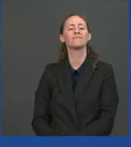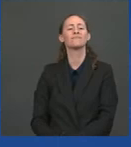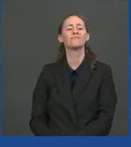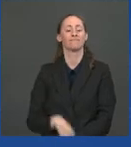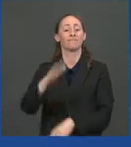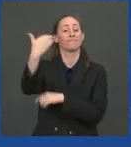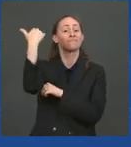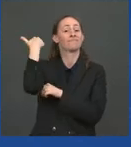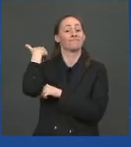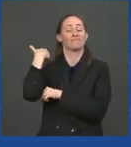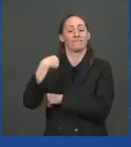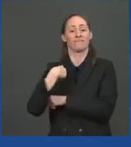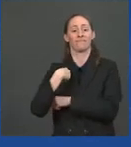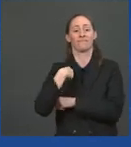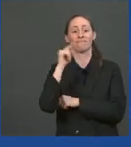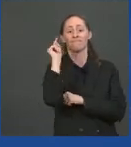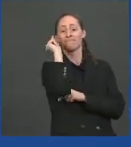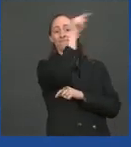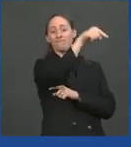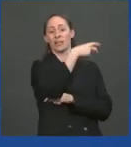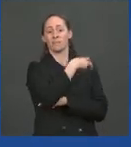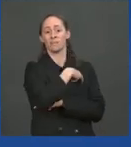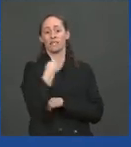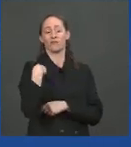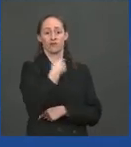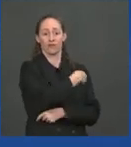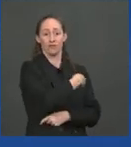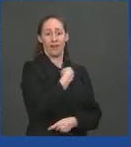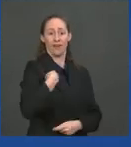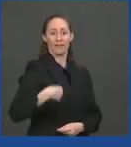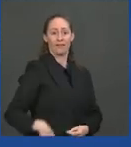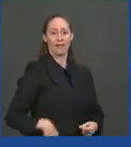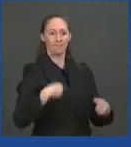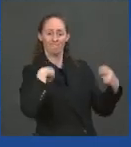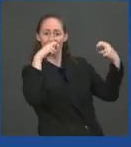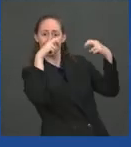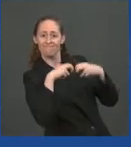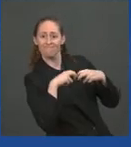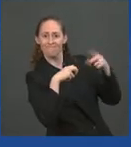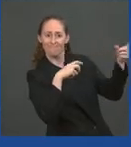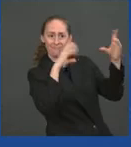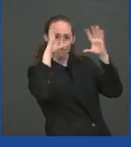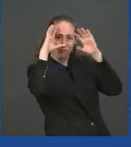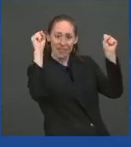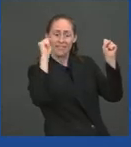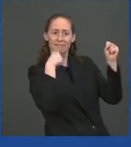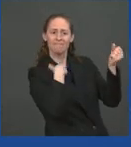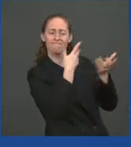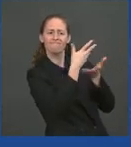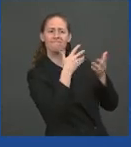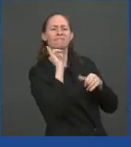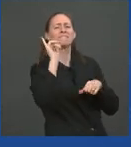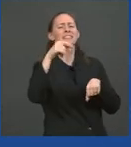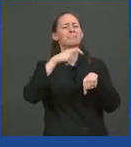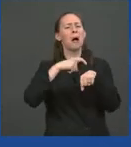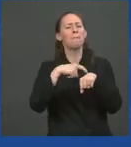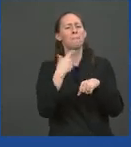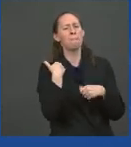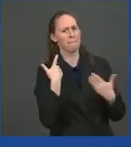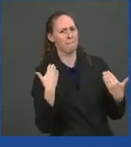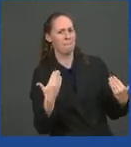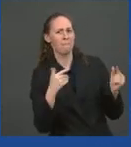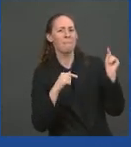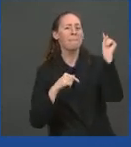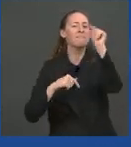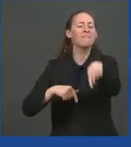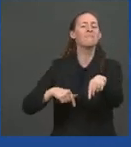Xi Jinping, he put me out on a basketball court. I'm not like these guys, I can play a little bit, but put me on a basketball court. And I'm